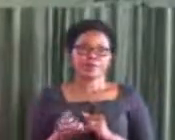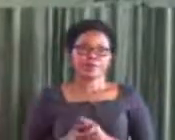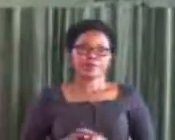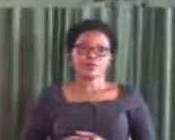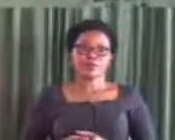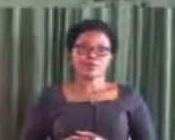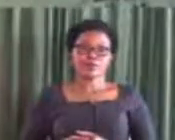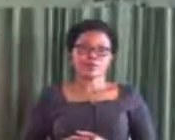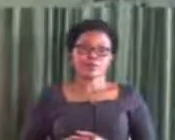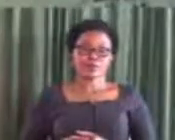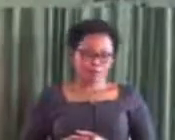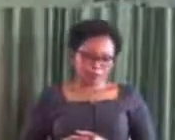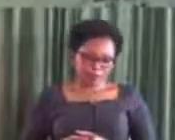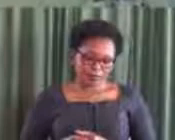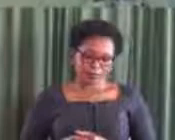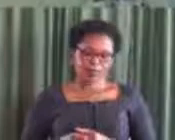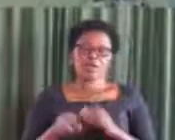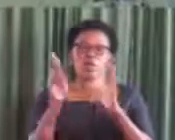the rules